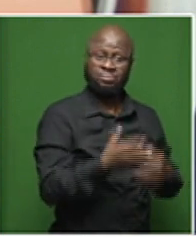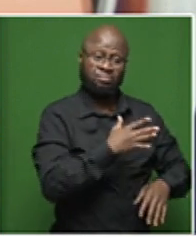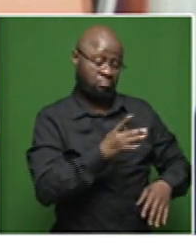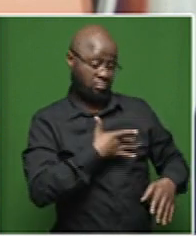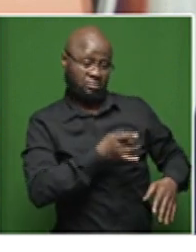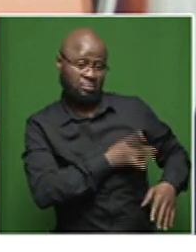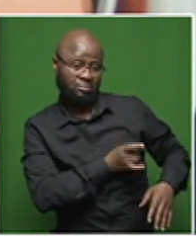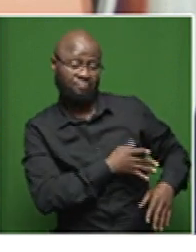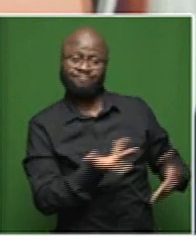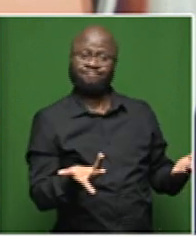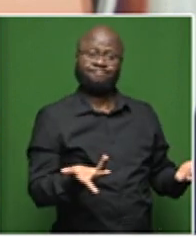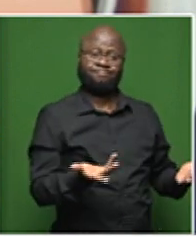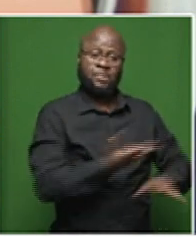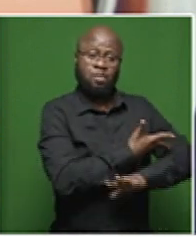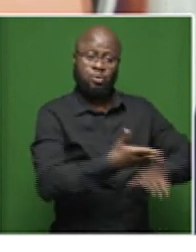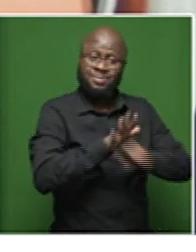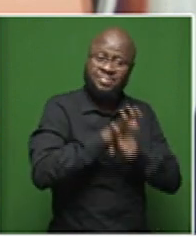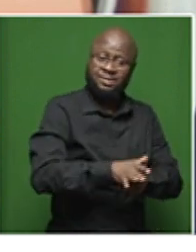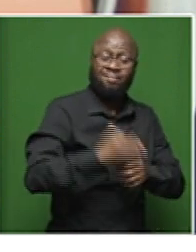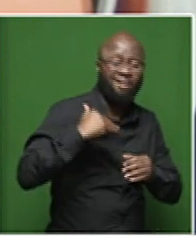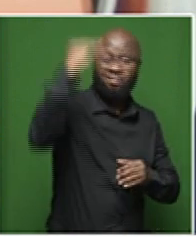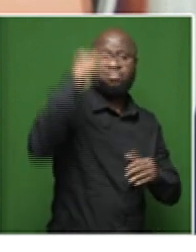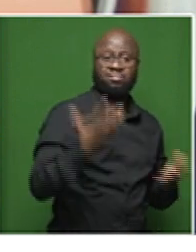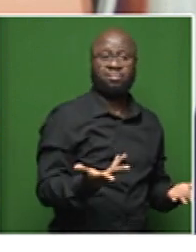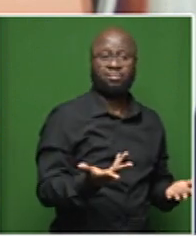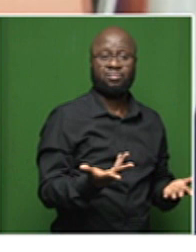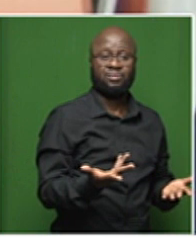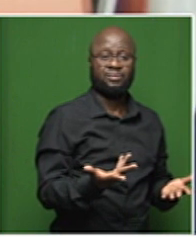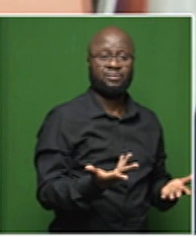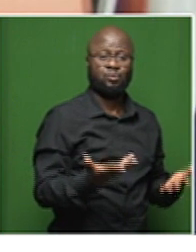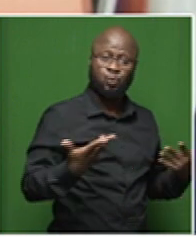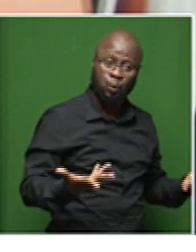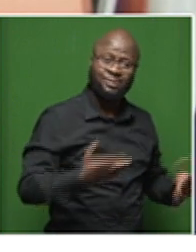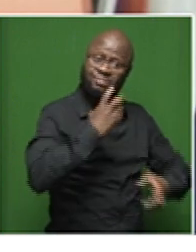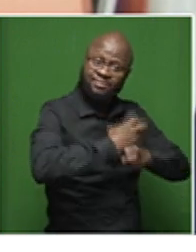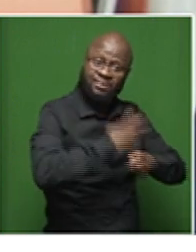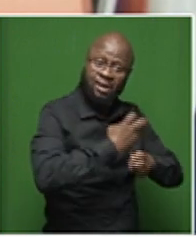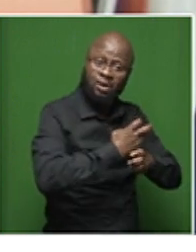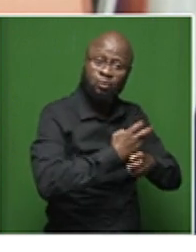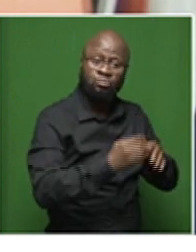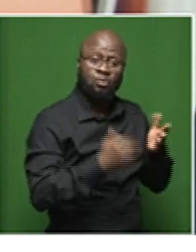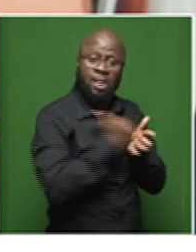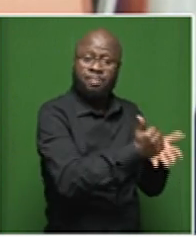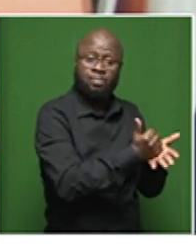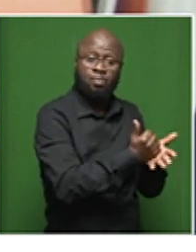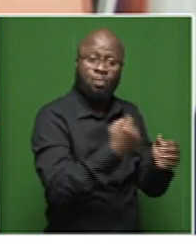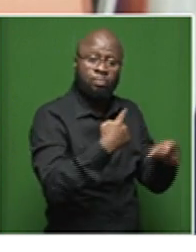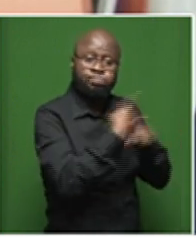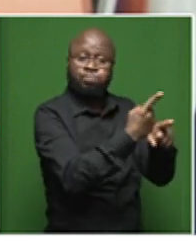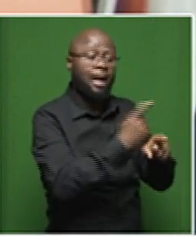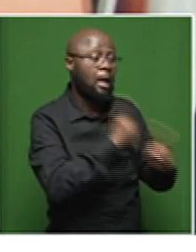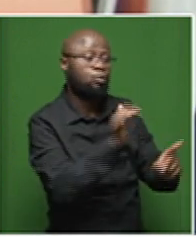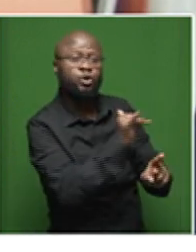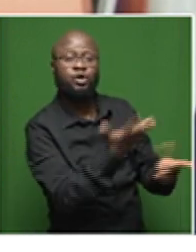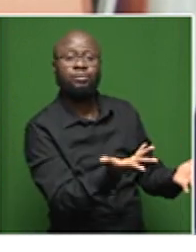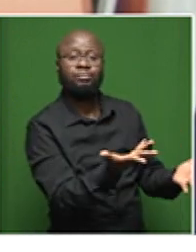it's not really a very... it's difficult to ascertain whether the hypertension is coming from there or the headache